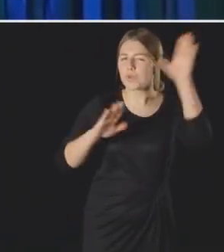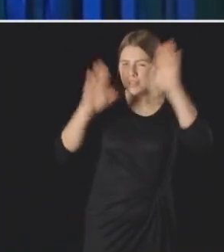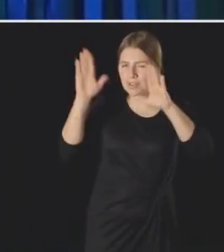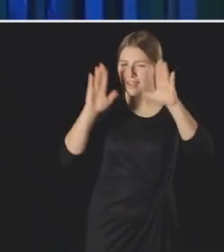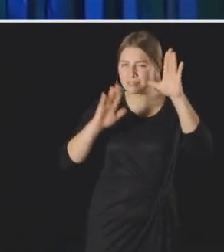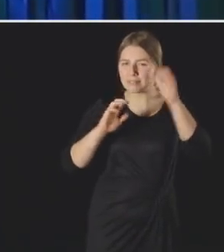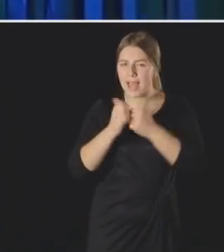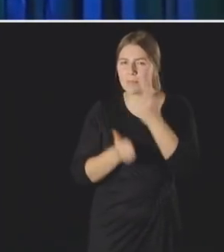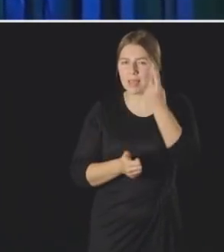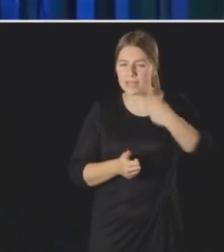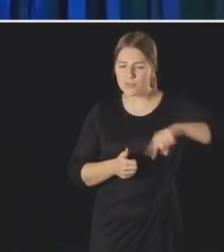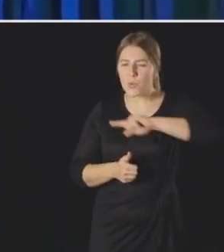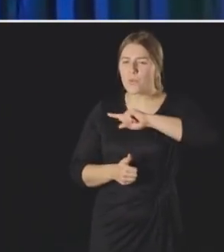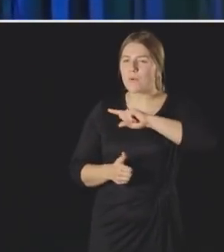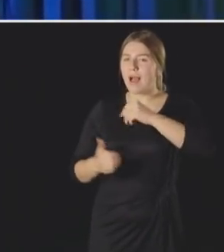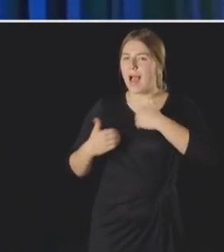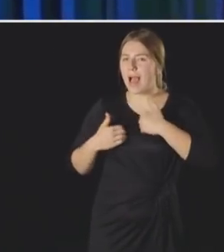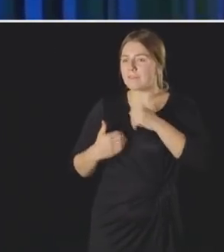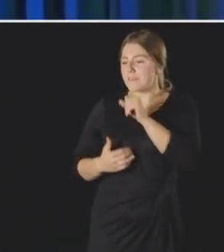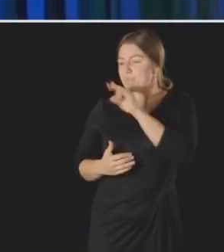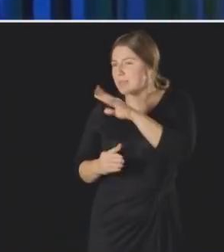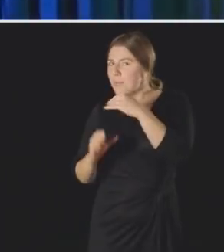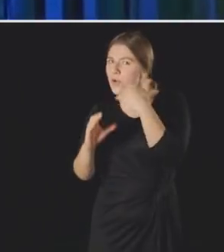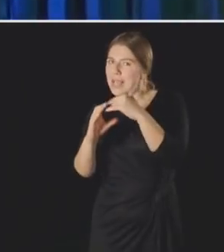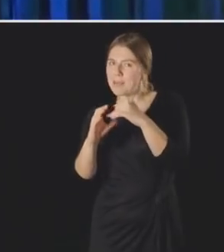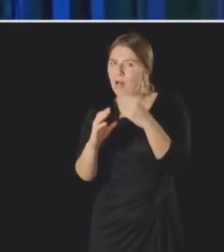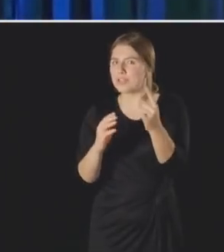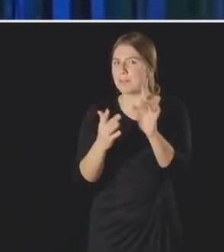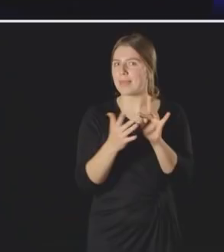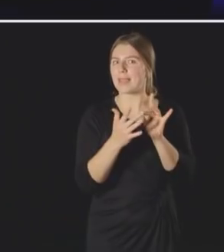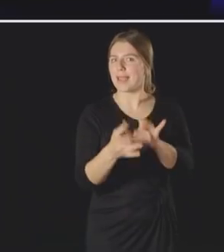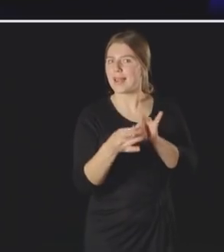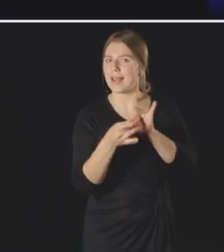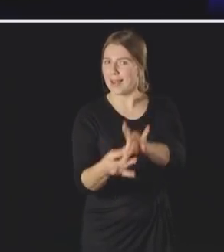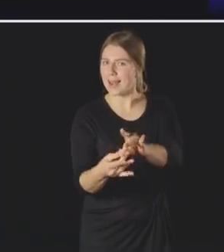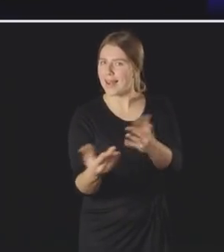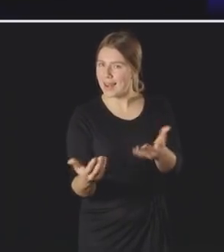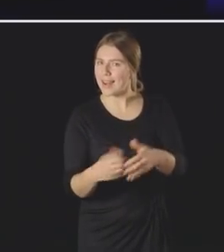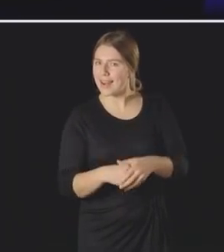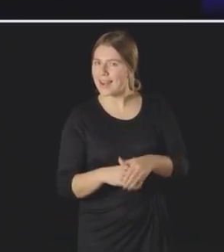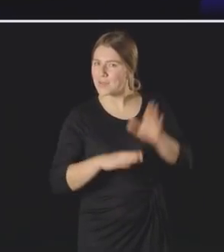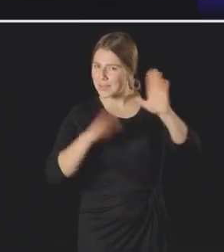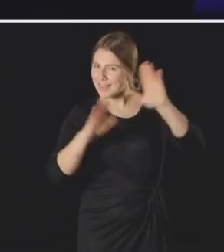Quick show of hands. How many of you here have a login and password for an online account?